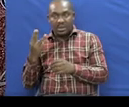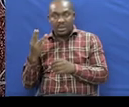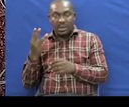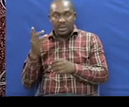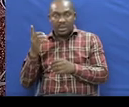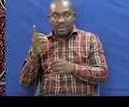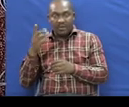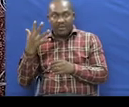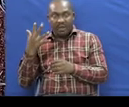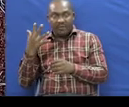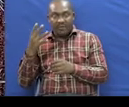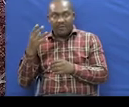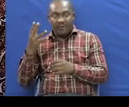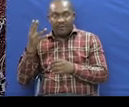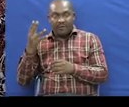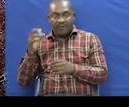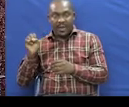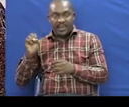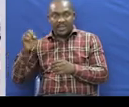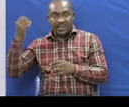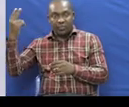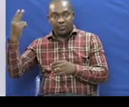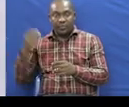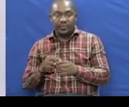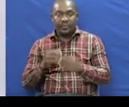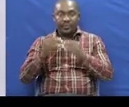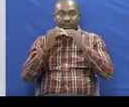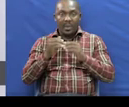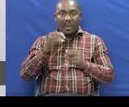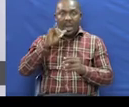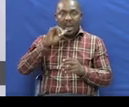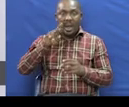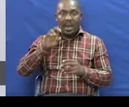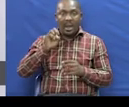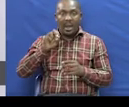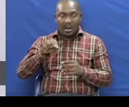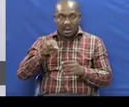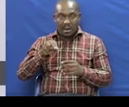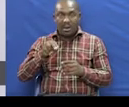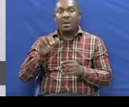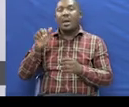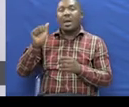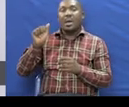3D5, 4S2. Iron, argon